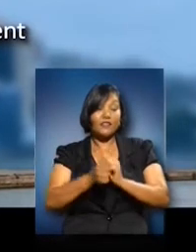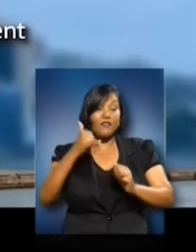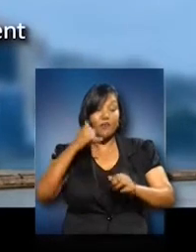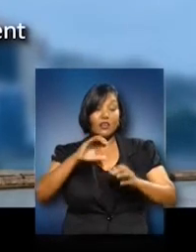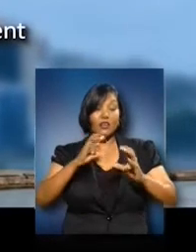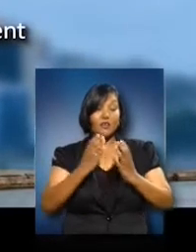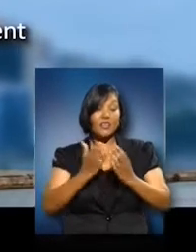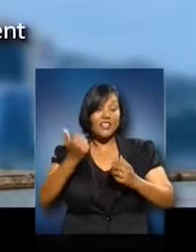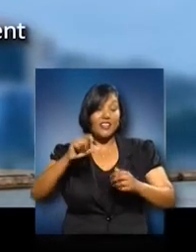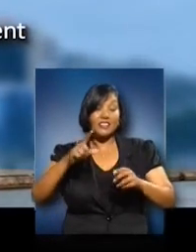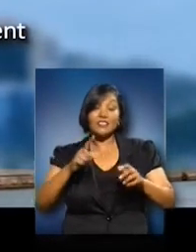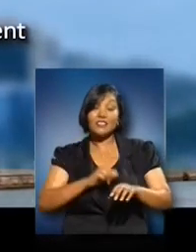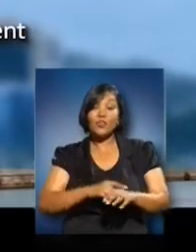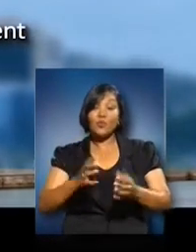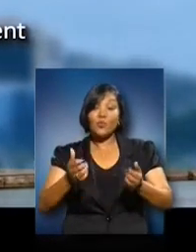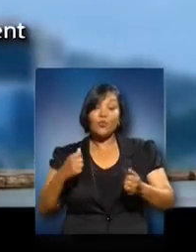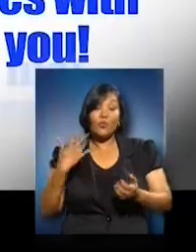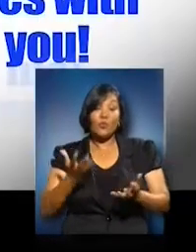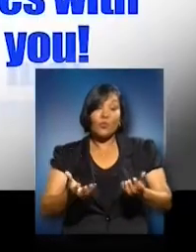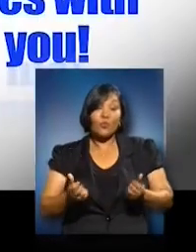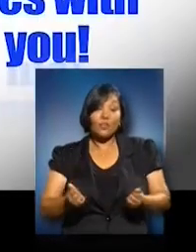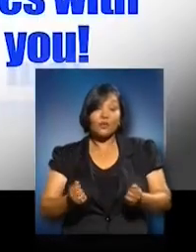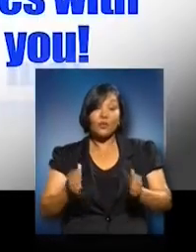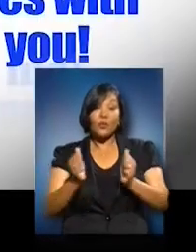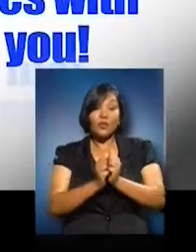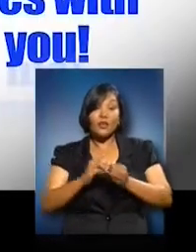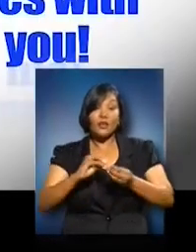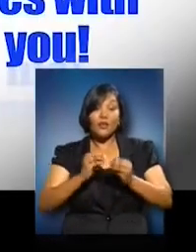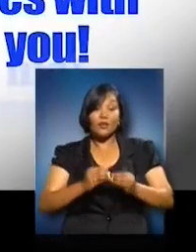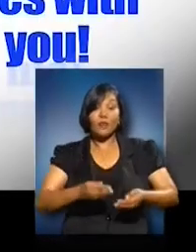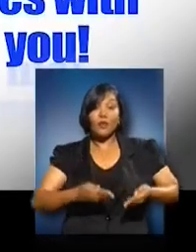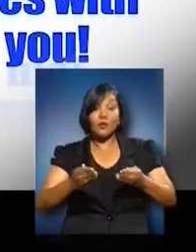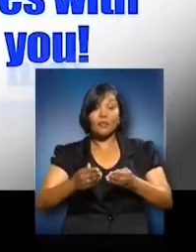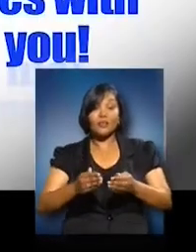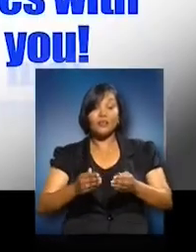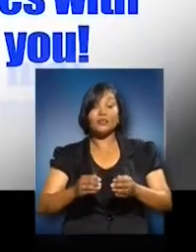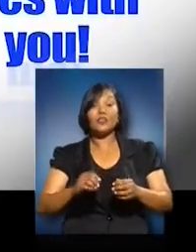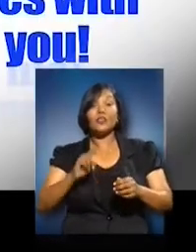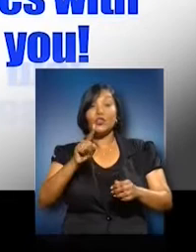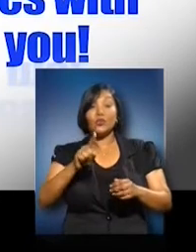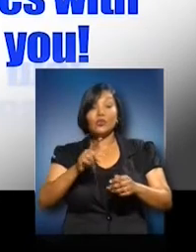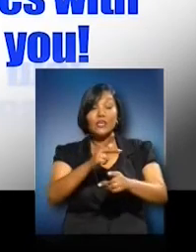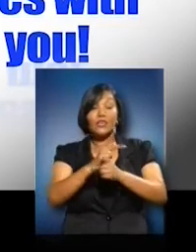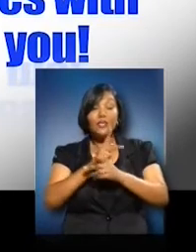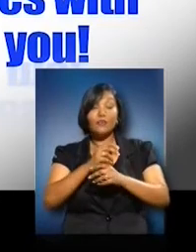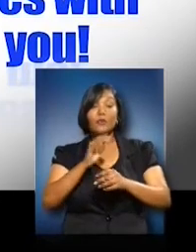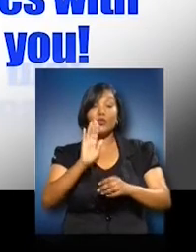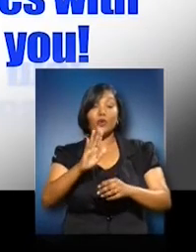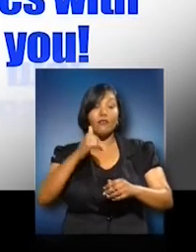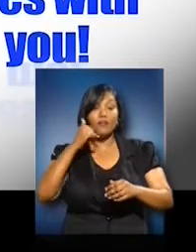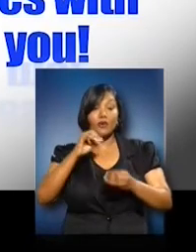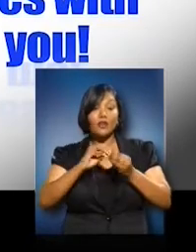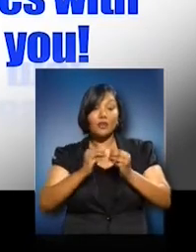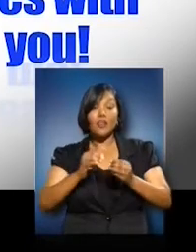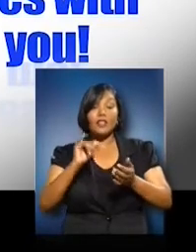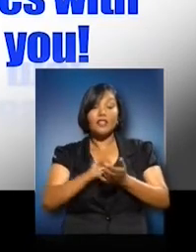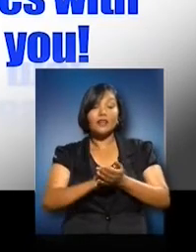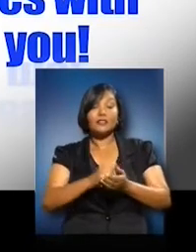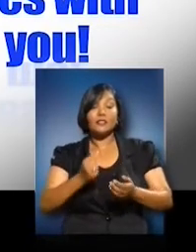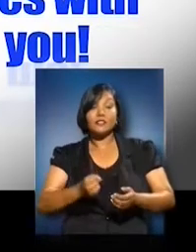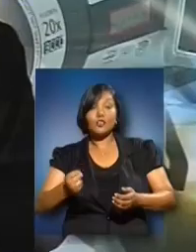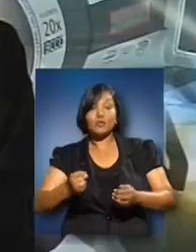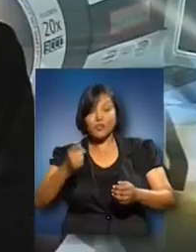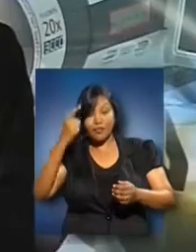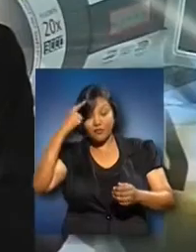as desired. With number portability, your number goes with you. This was the theme by guest